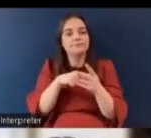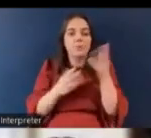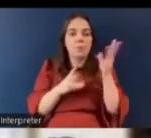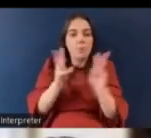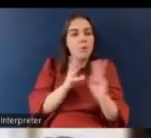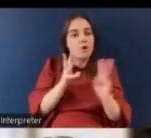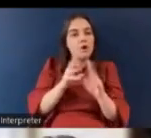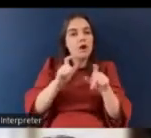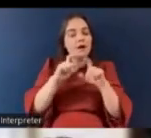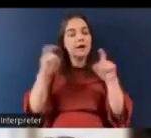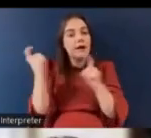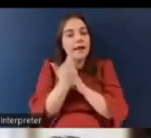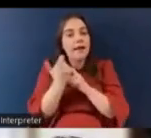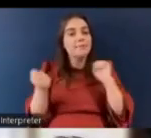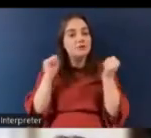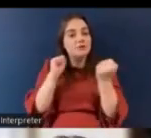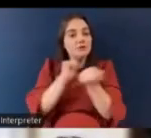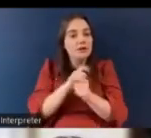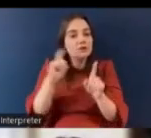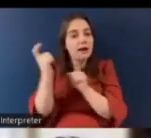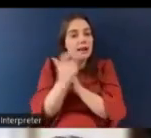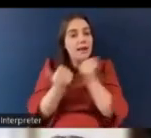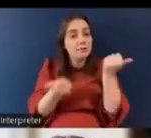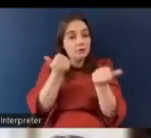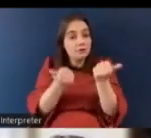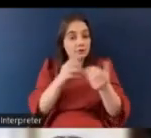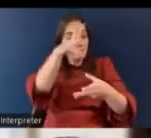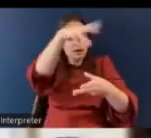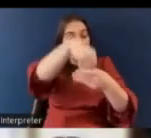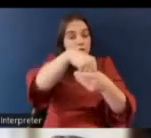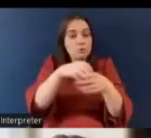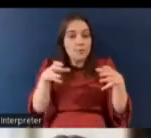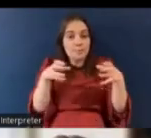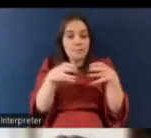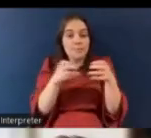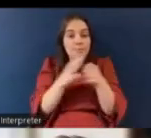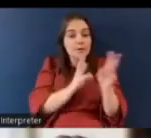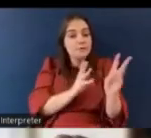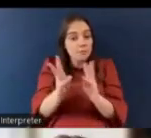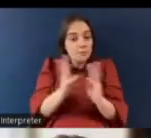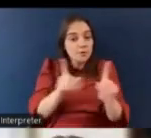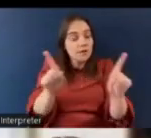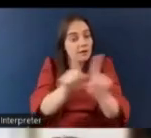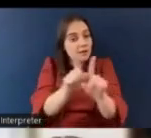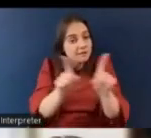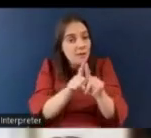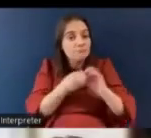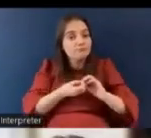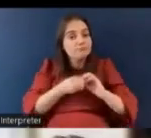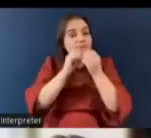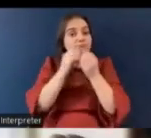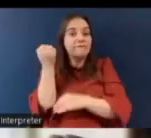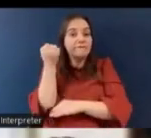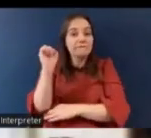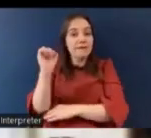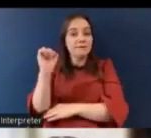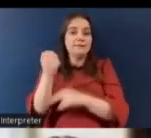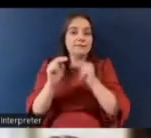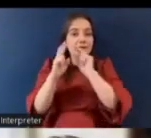justice and climate change into the council's existing body of work, and also to create a feminist analysis of climate